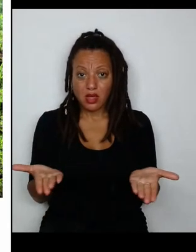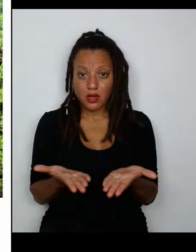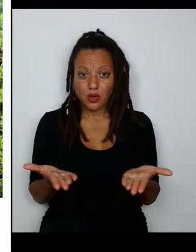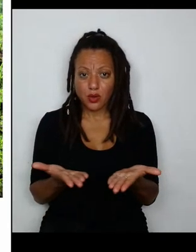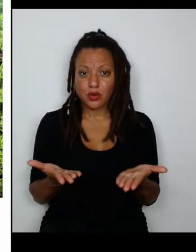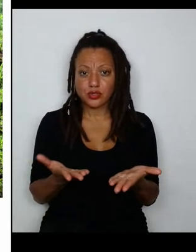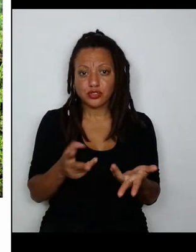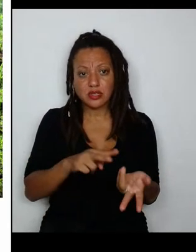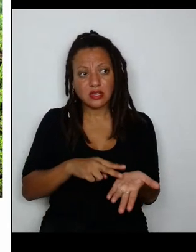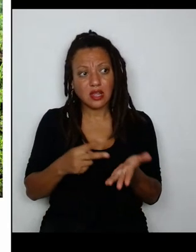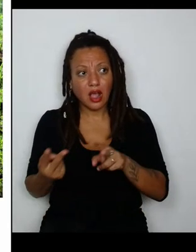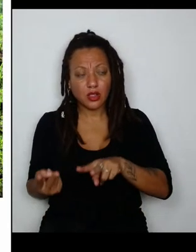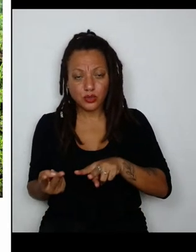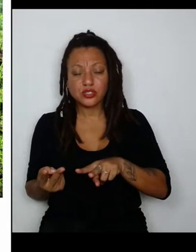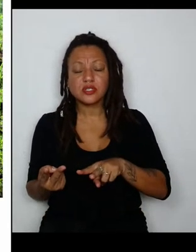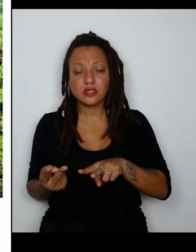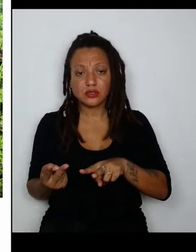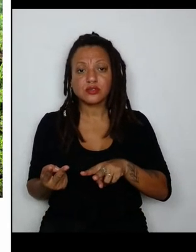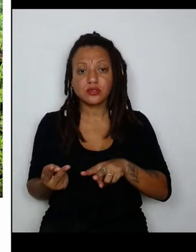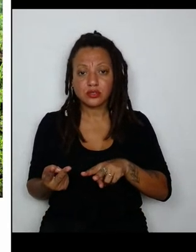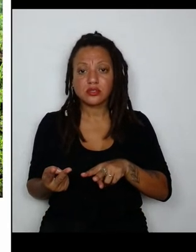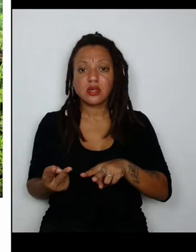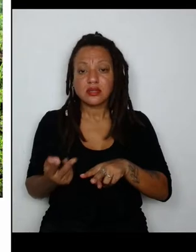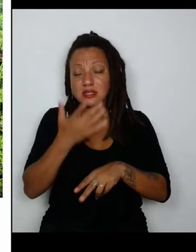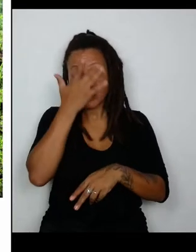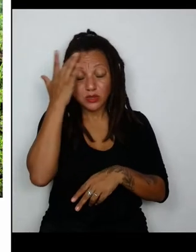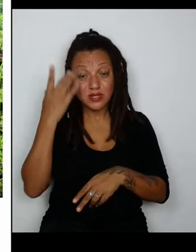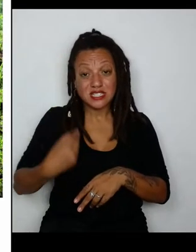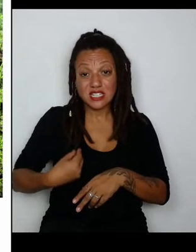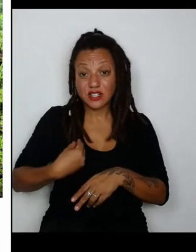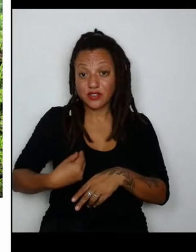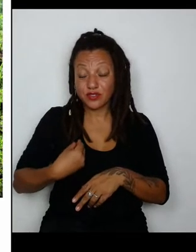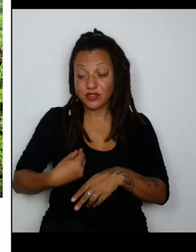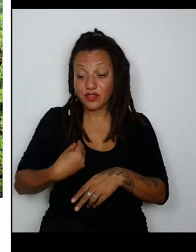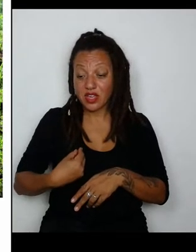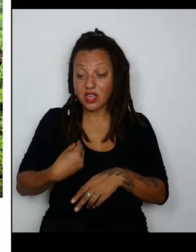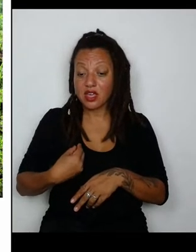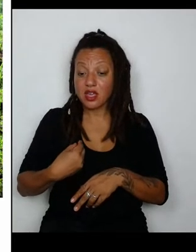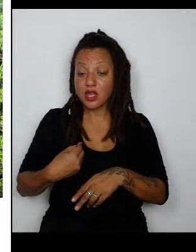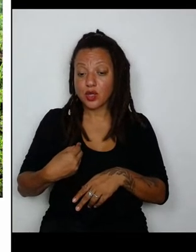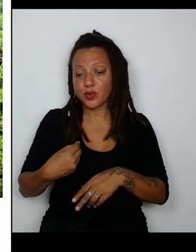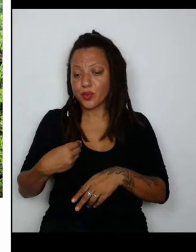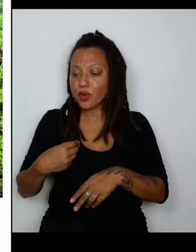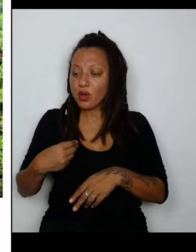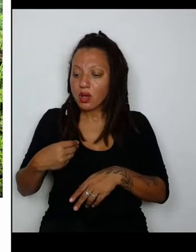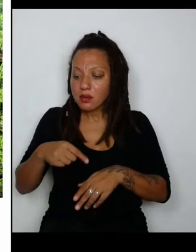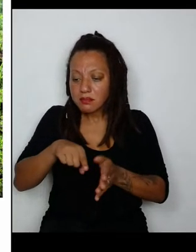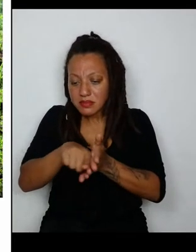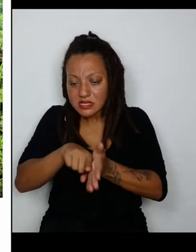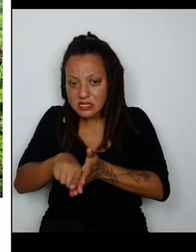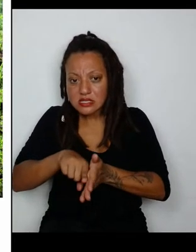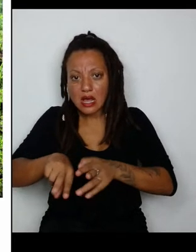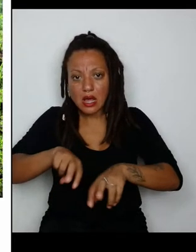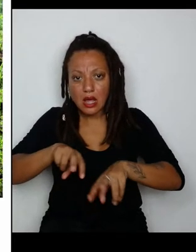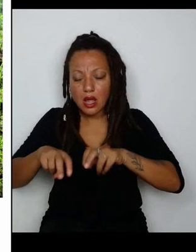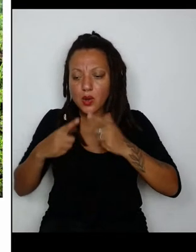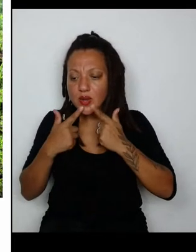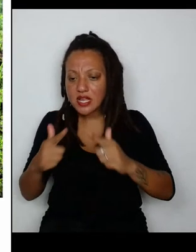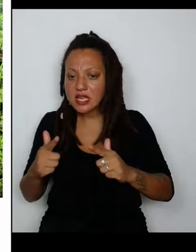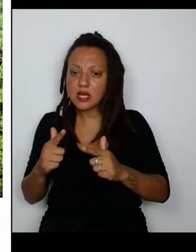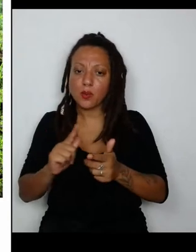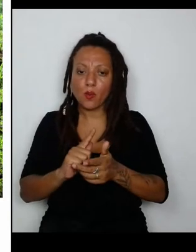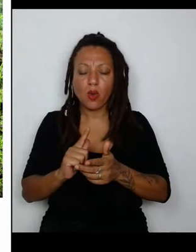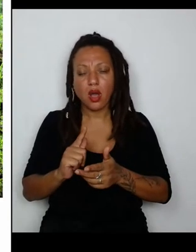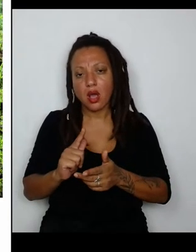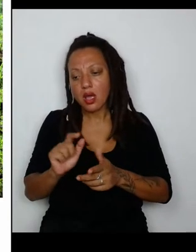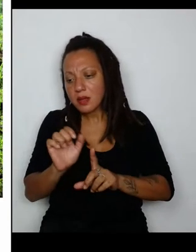artifacts linguistic material and cultural through words of images through words and images through works of art